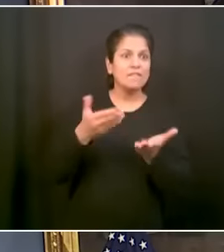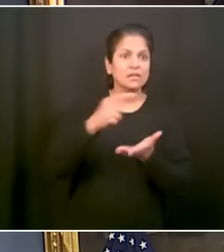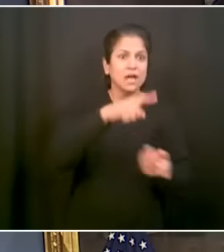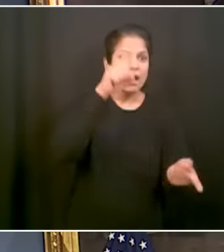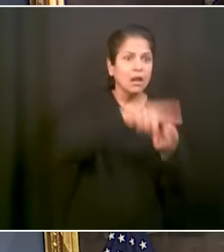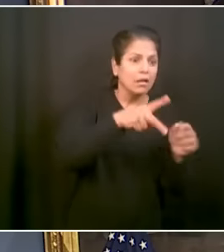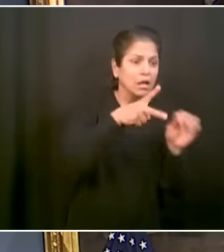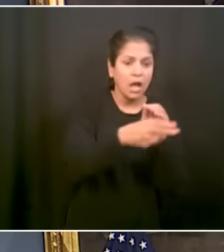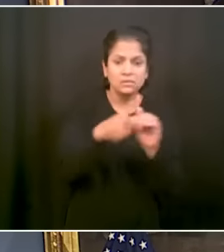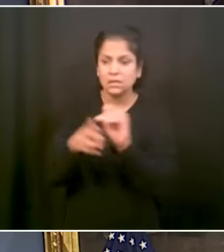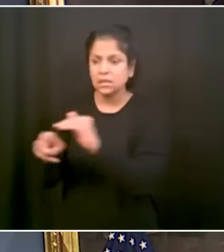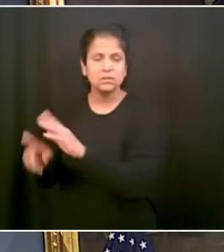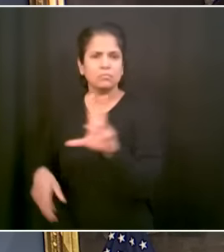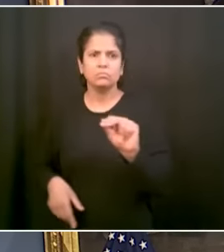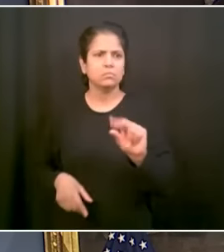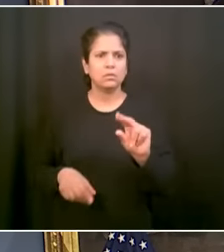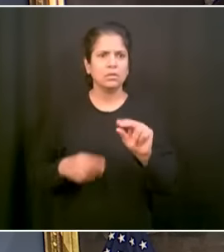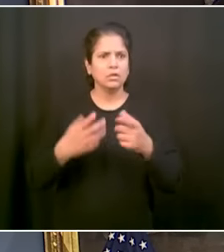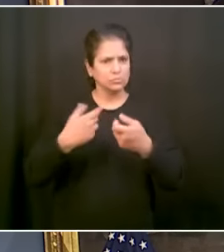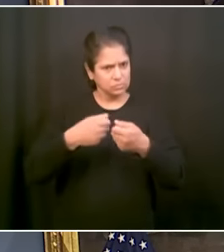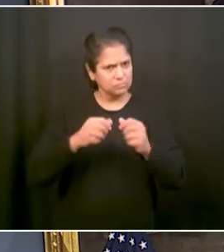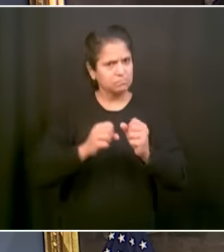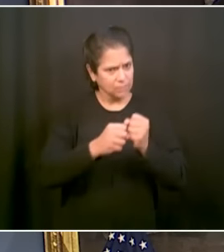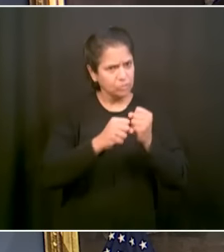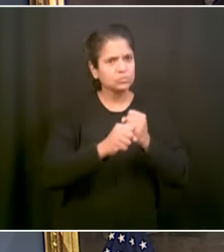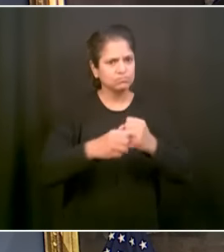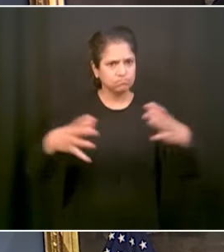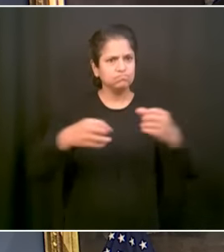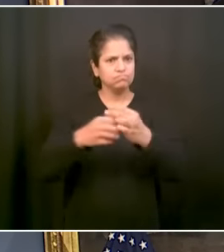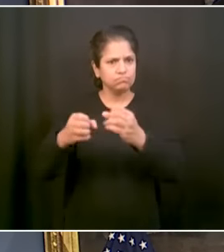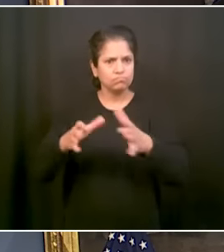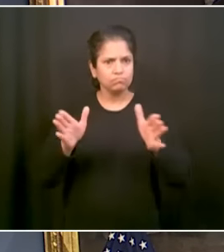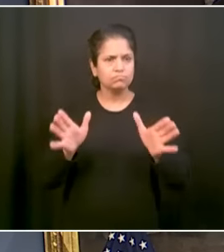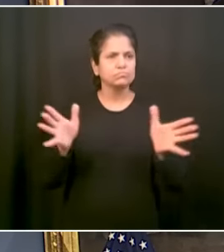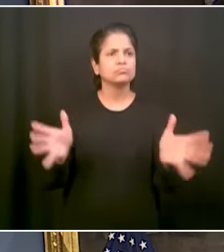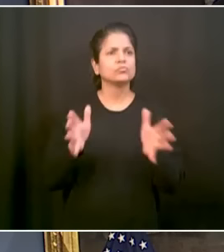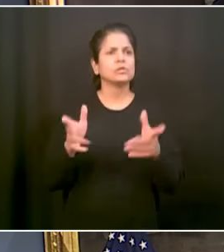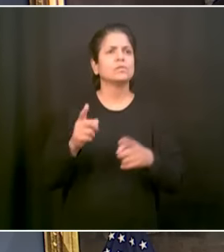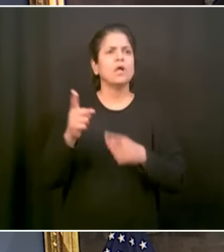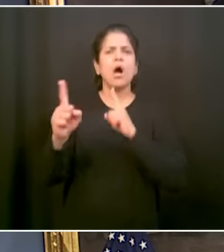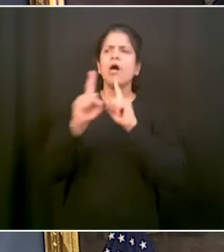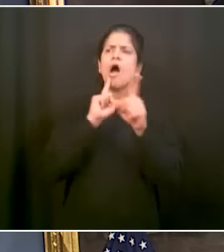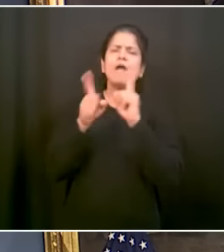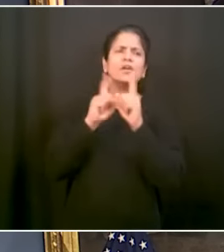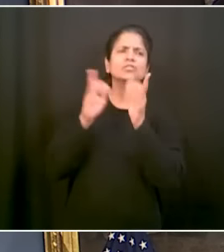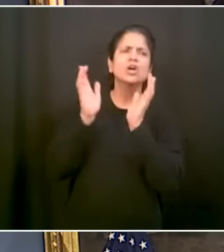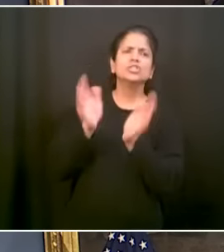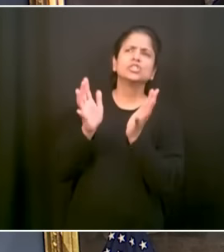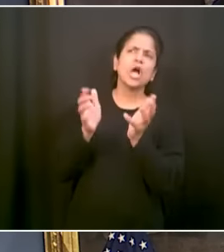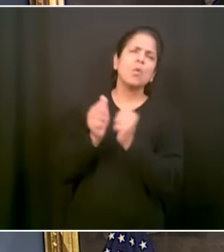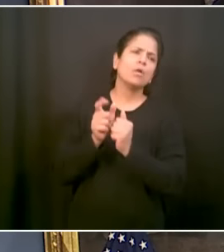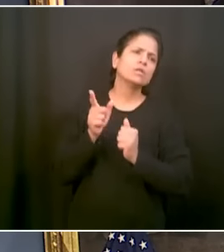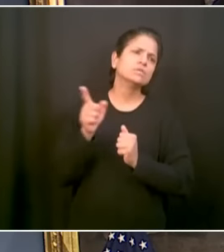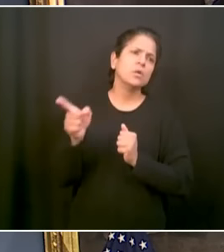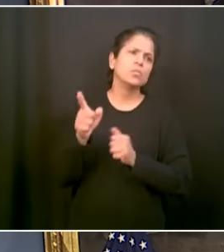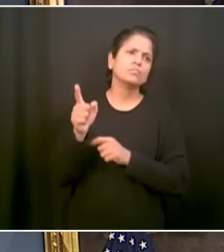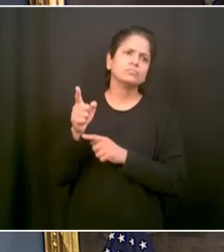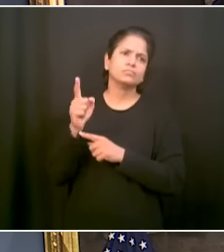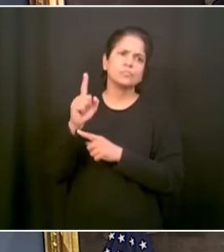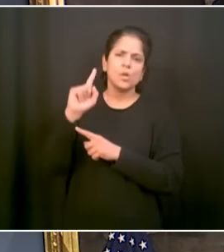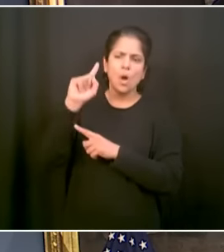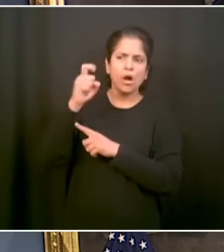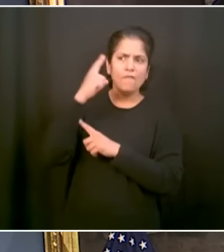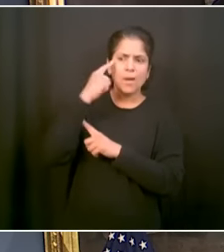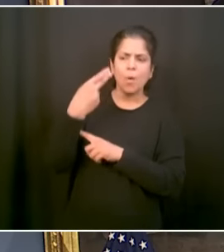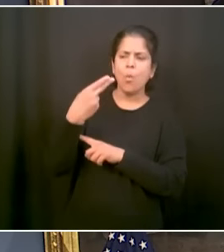to my first question, what have your conversations with Governor Hochul been like? Because hasn't she and her state budget been withholding funds